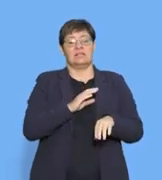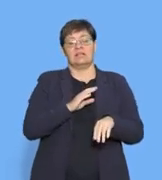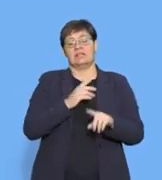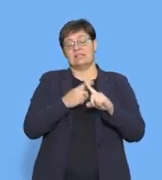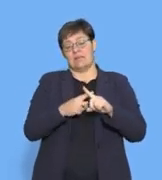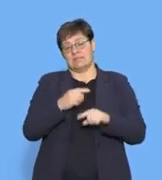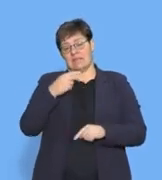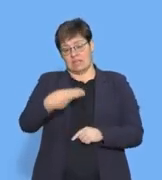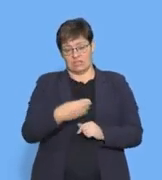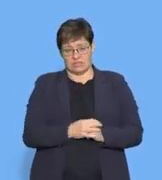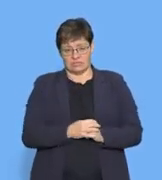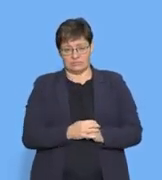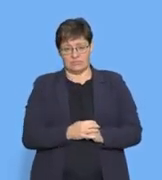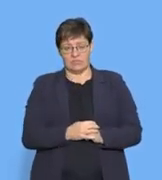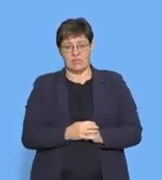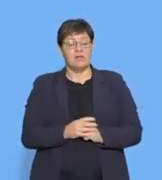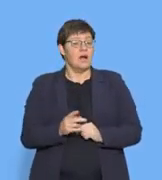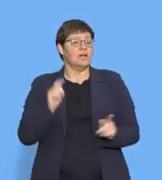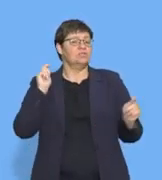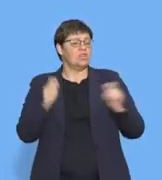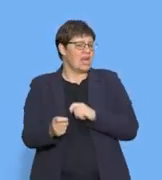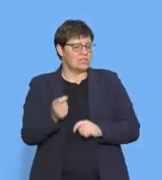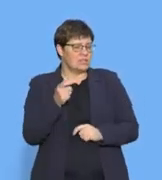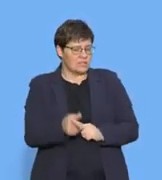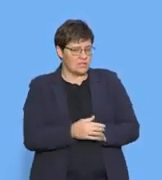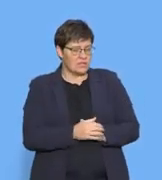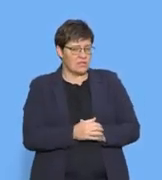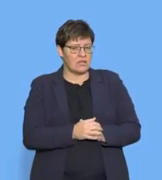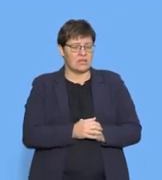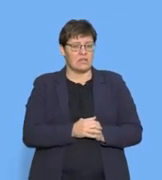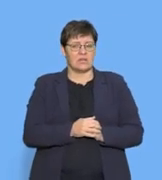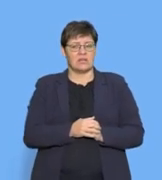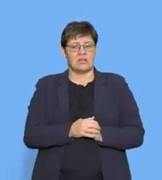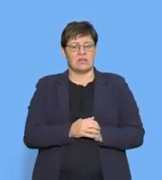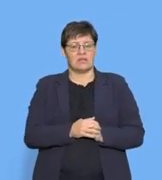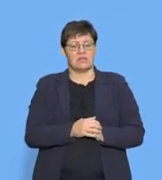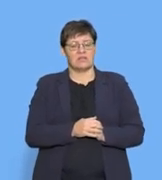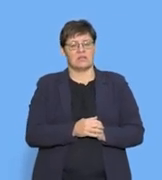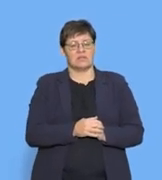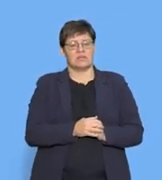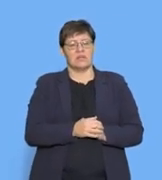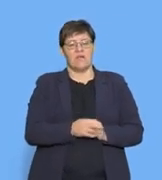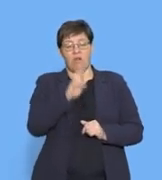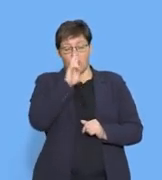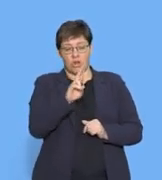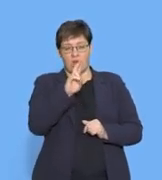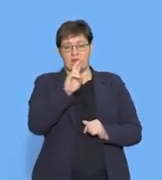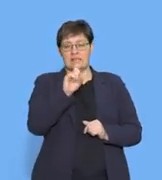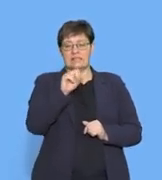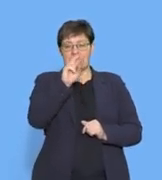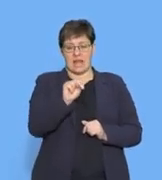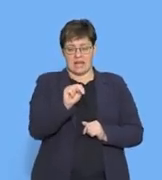So half C times H. And now the one thing that does change a little bit is if we look at